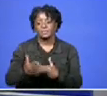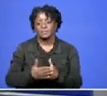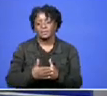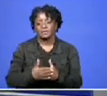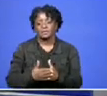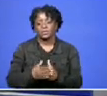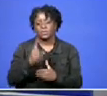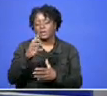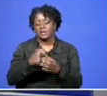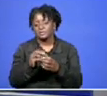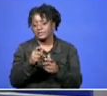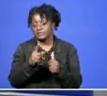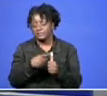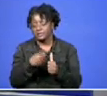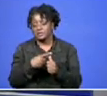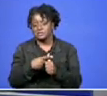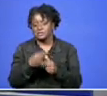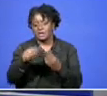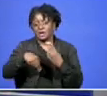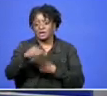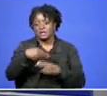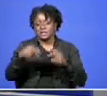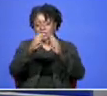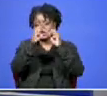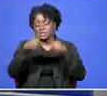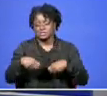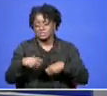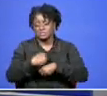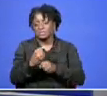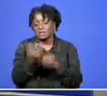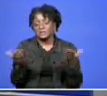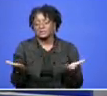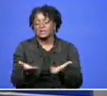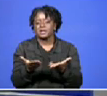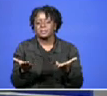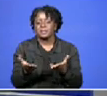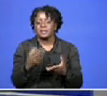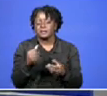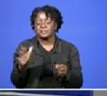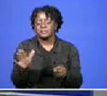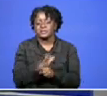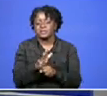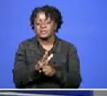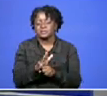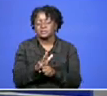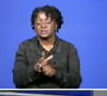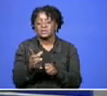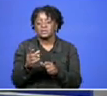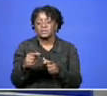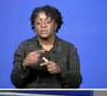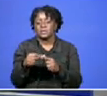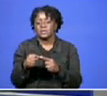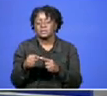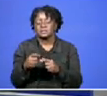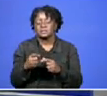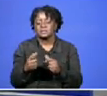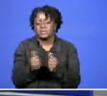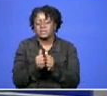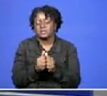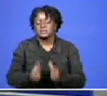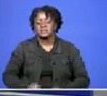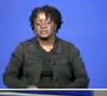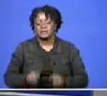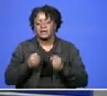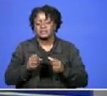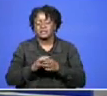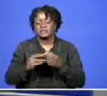Well, it was one of the first hurricane shelters to be made available and be filled to capacity with the survivors of Hurricane Dorian